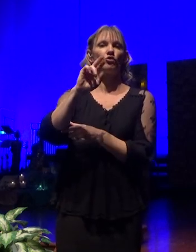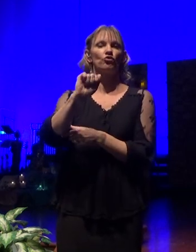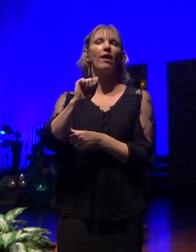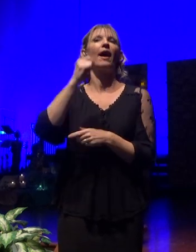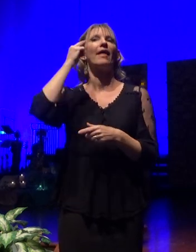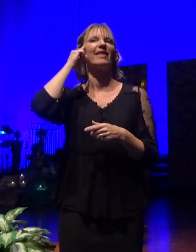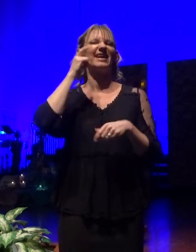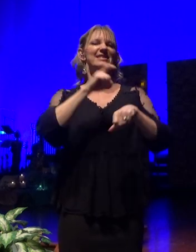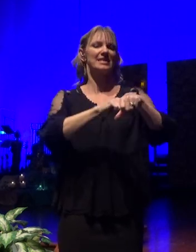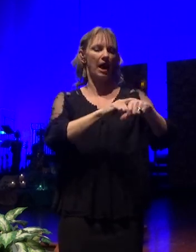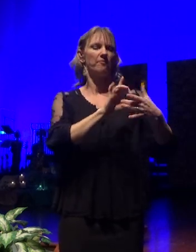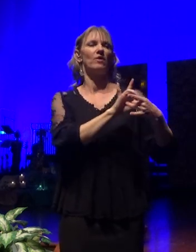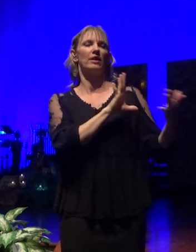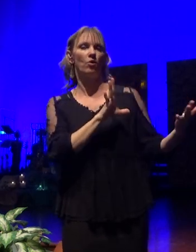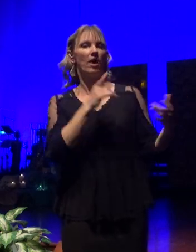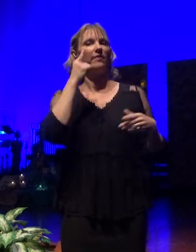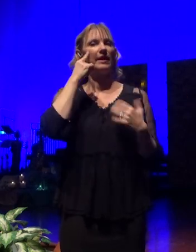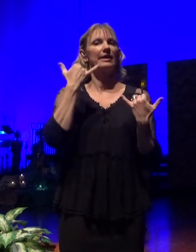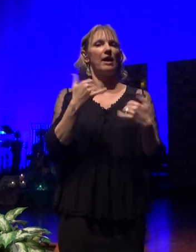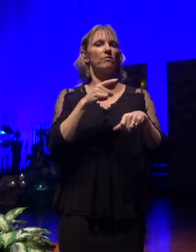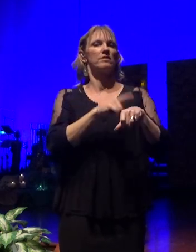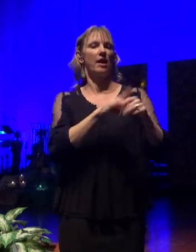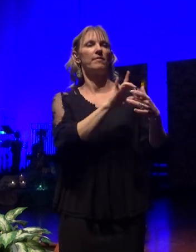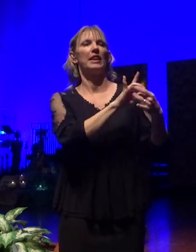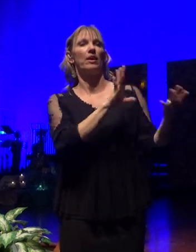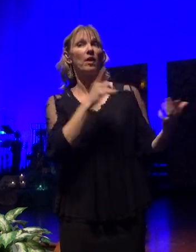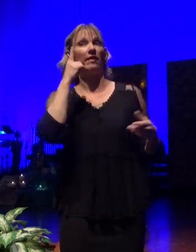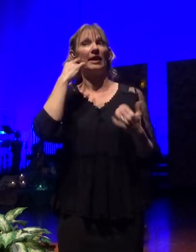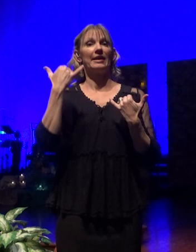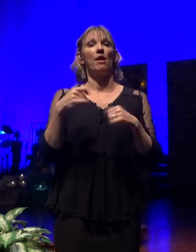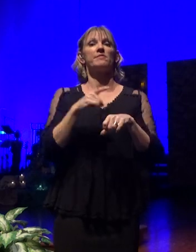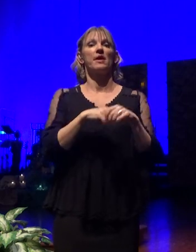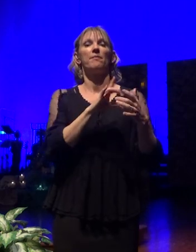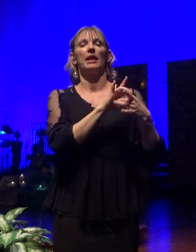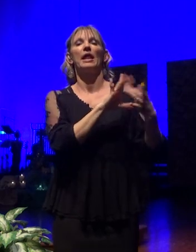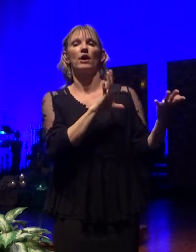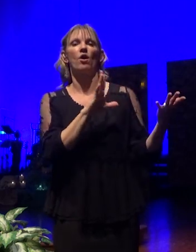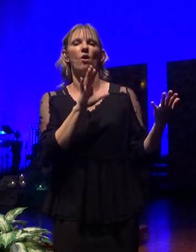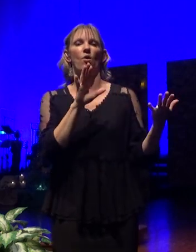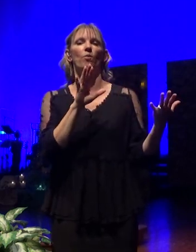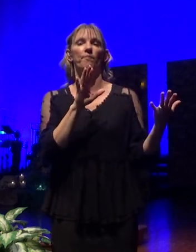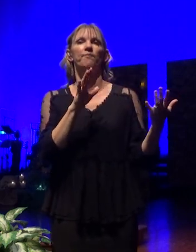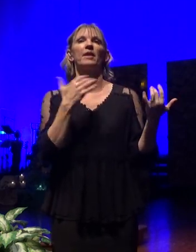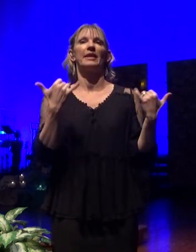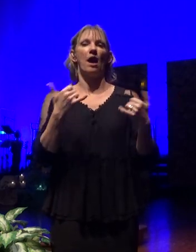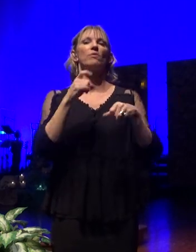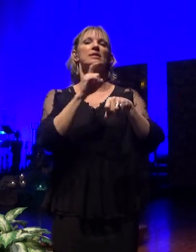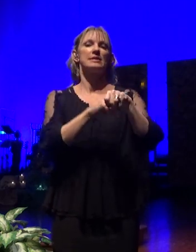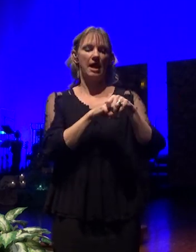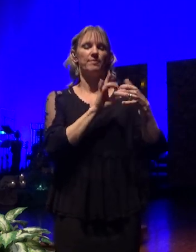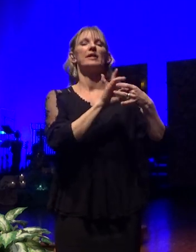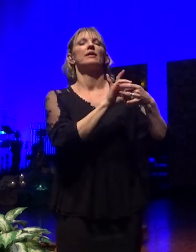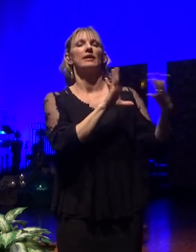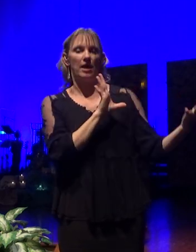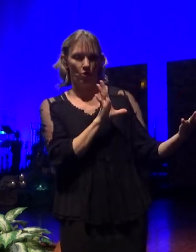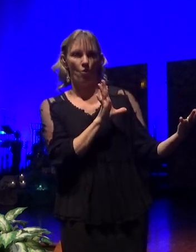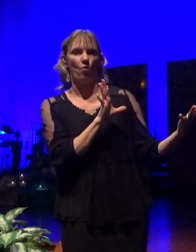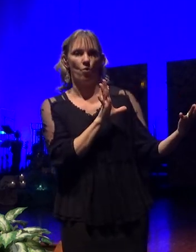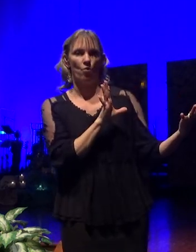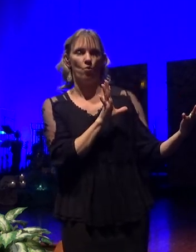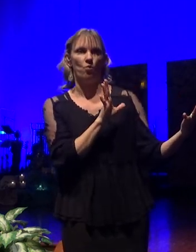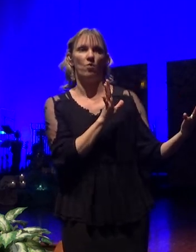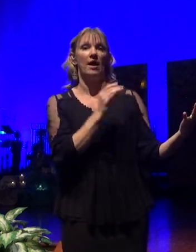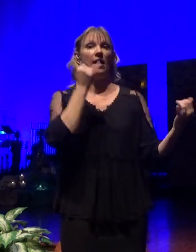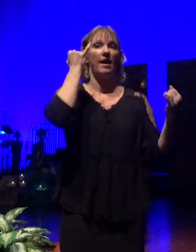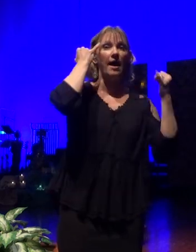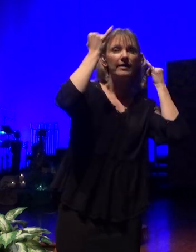go. I think it's time for the letting go. I think it's time for the letting go. It's time for the letting go of